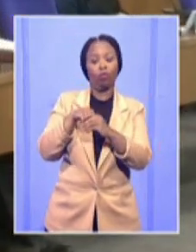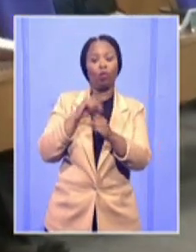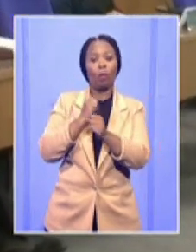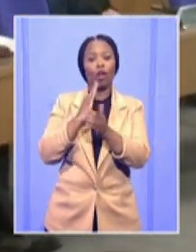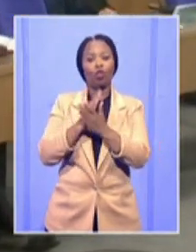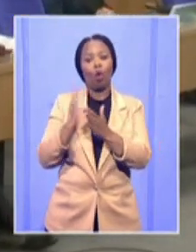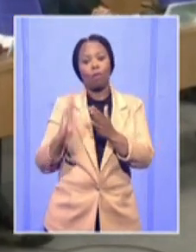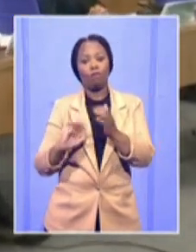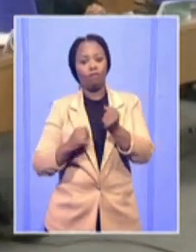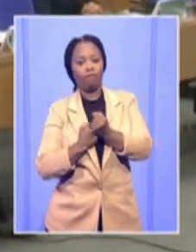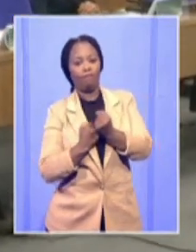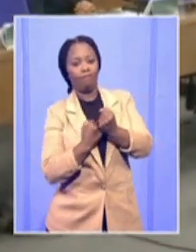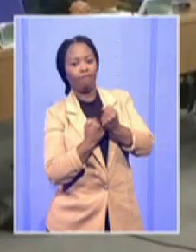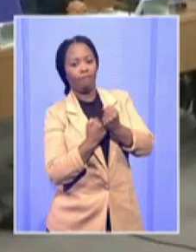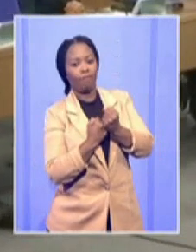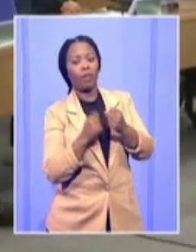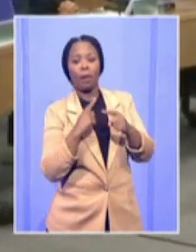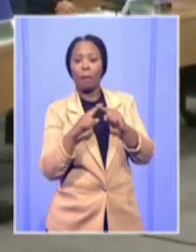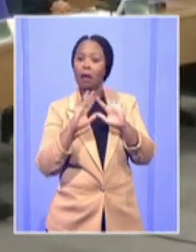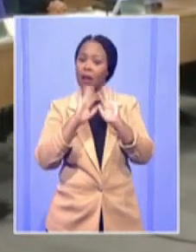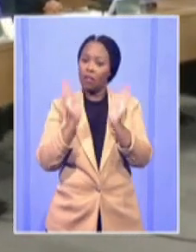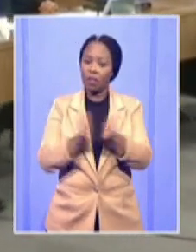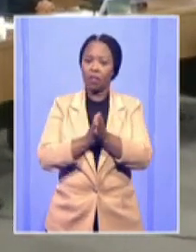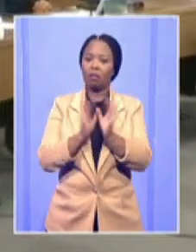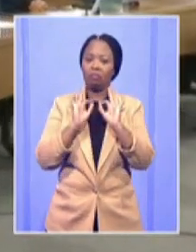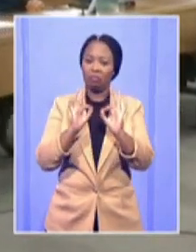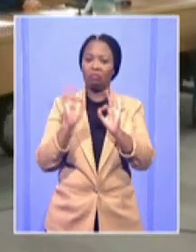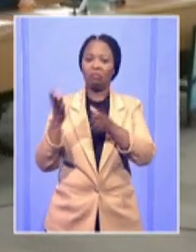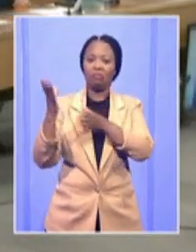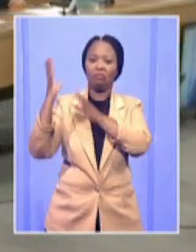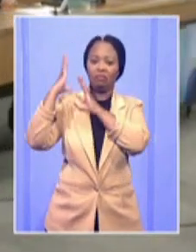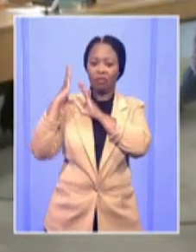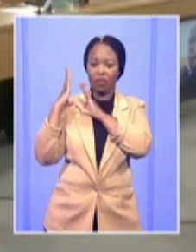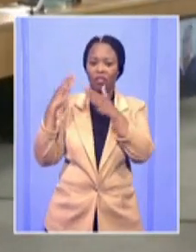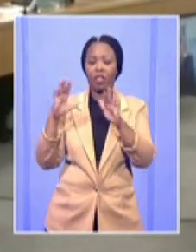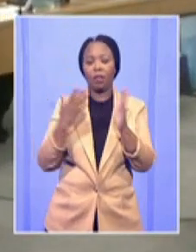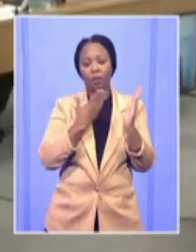but I think everything has been carried on his shoulders. Mr. Masham.